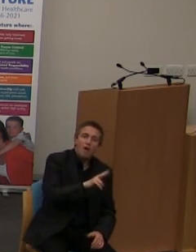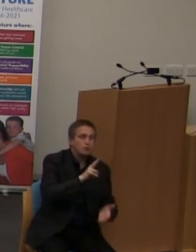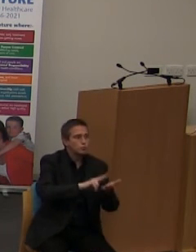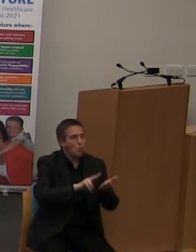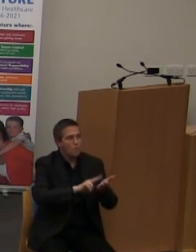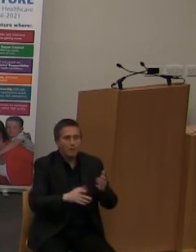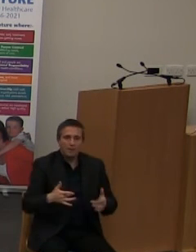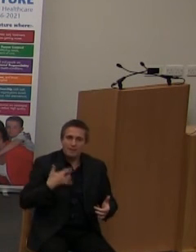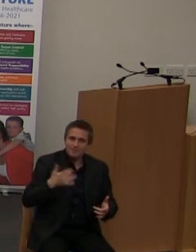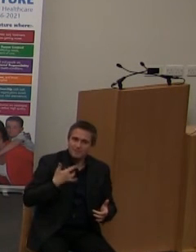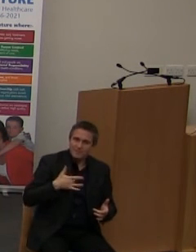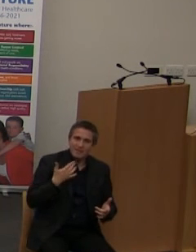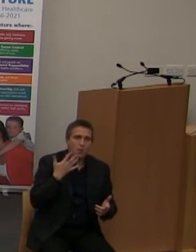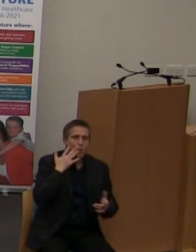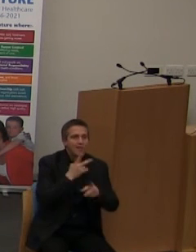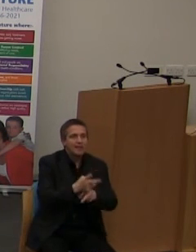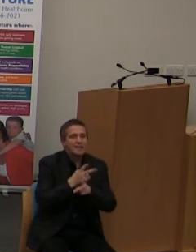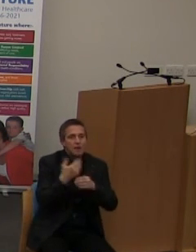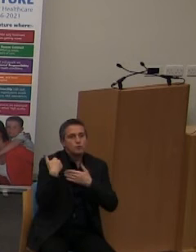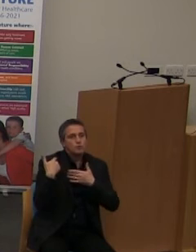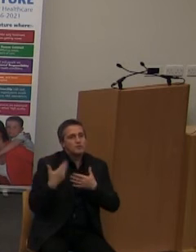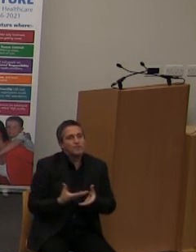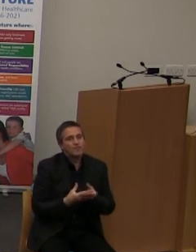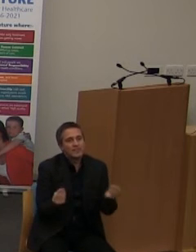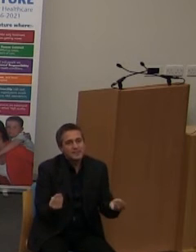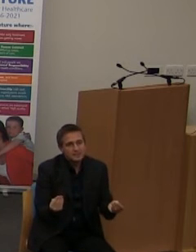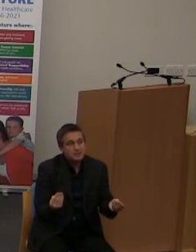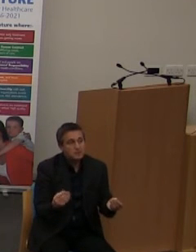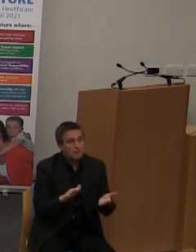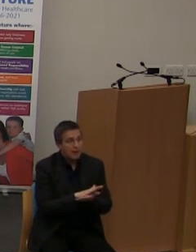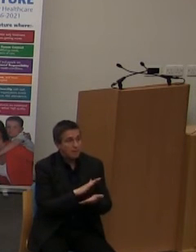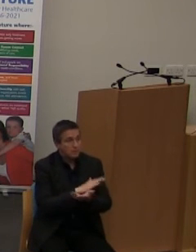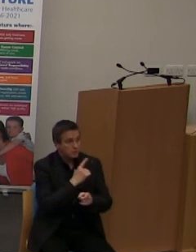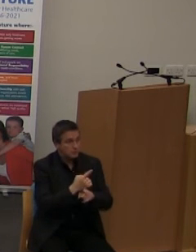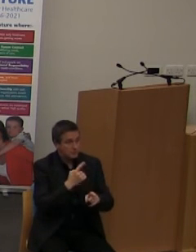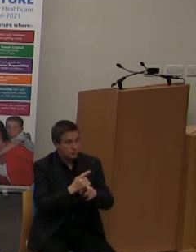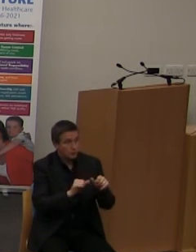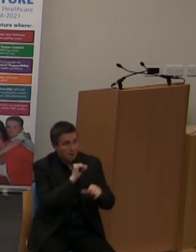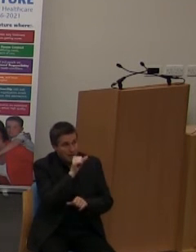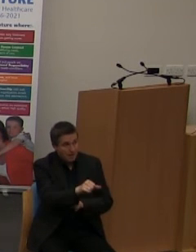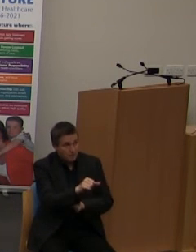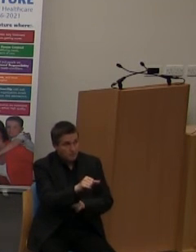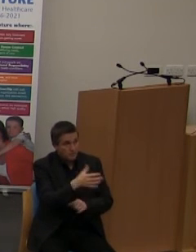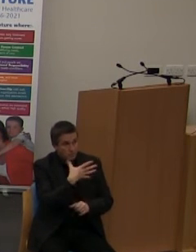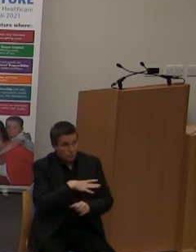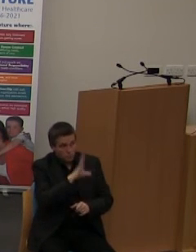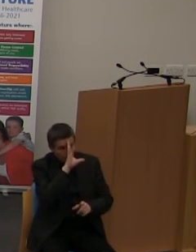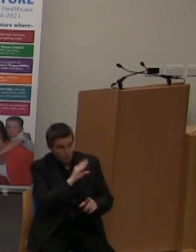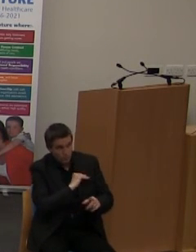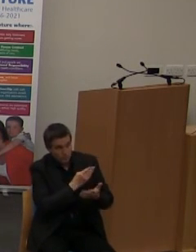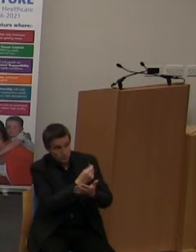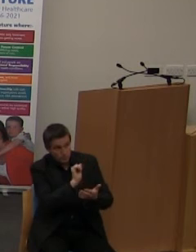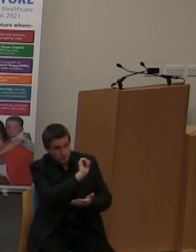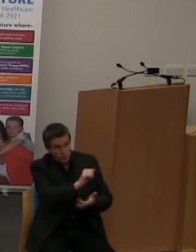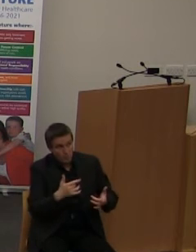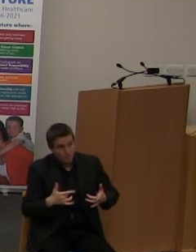society and supported into doing that in a seamless way. So I'm happy to maybe speak to you afterwards as well, if you want to kind of let us know some of your views, your